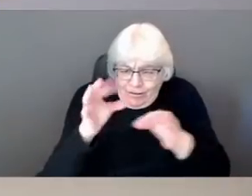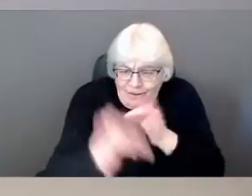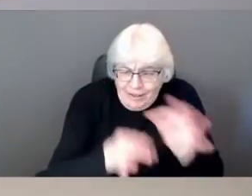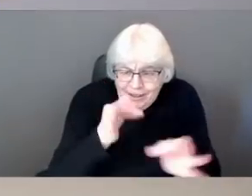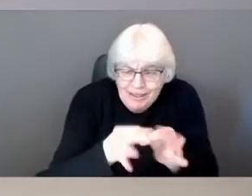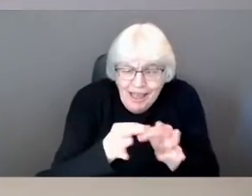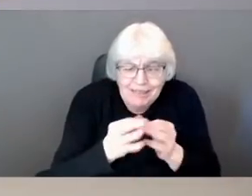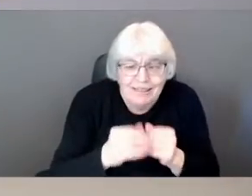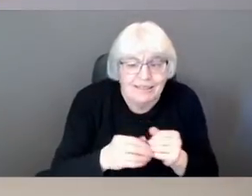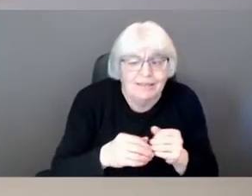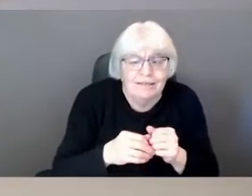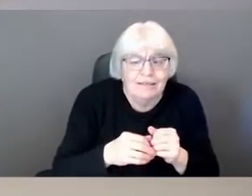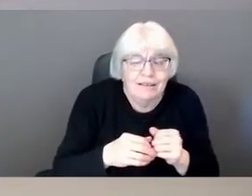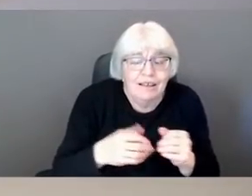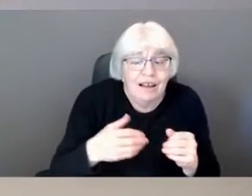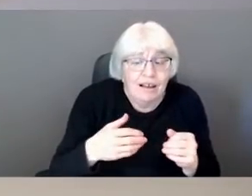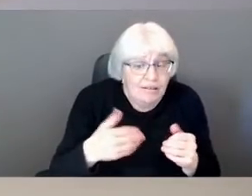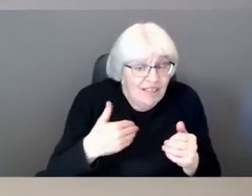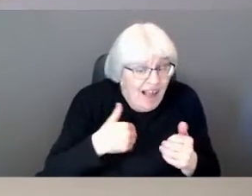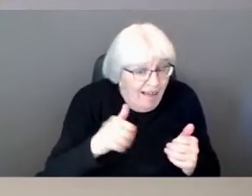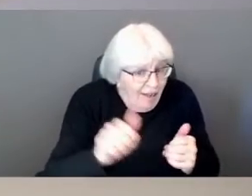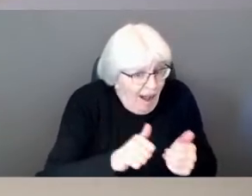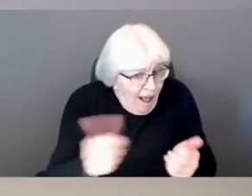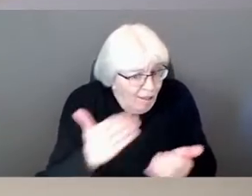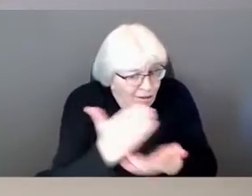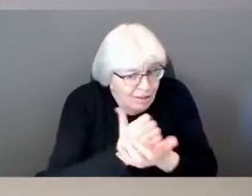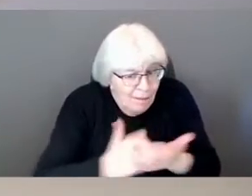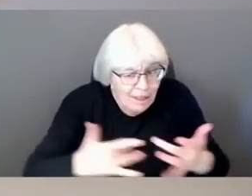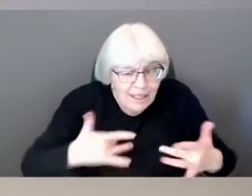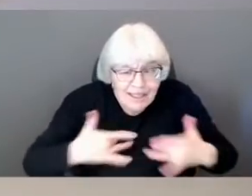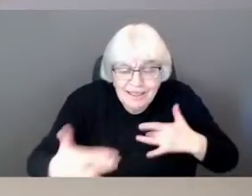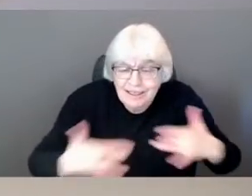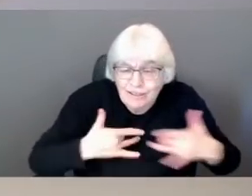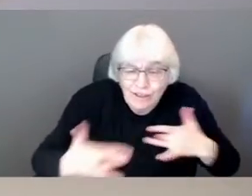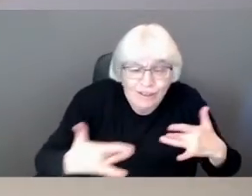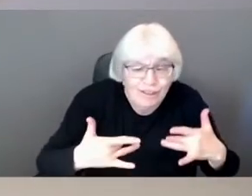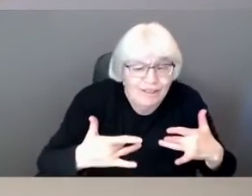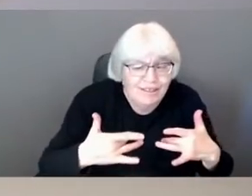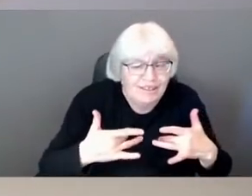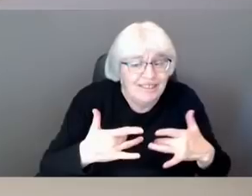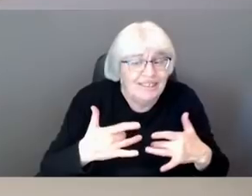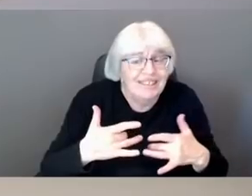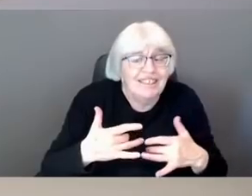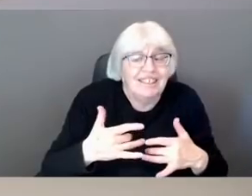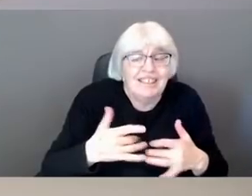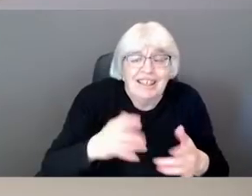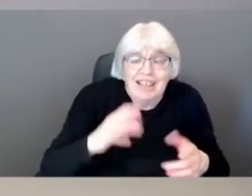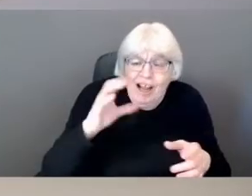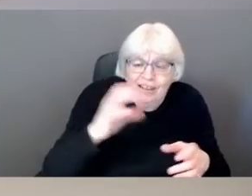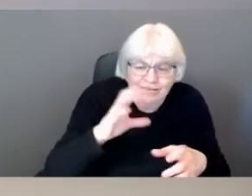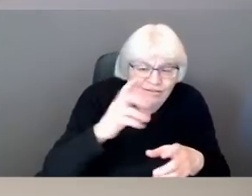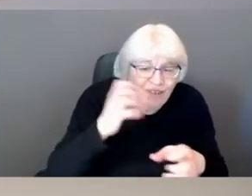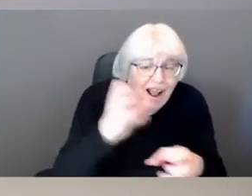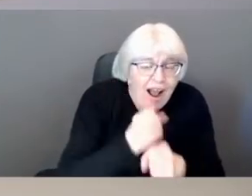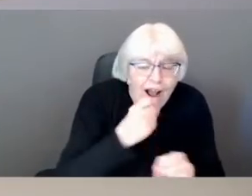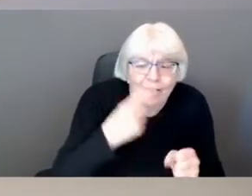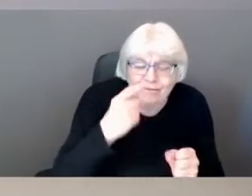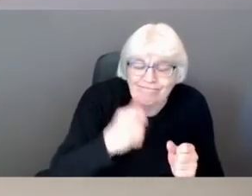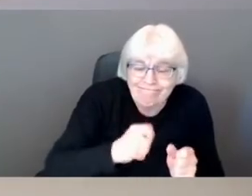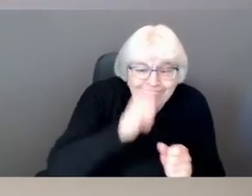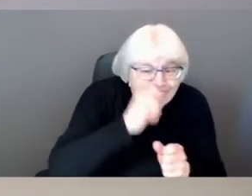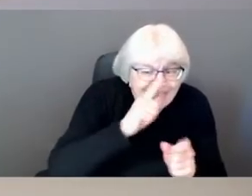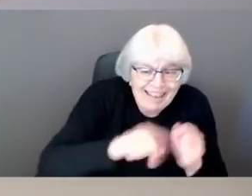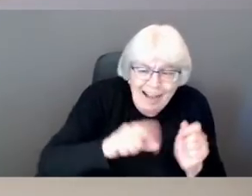and didn't make it to a testing site because it was too far, they didn't have access. Will that change how, the province